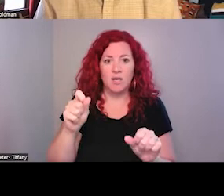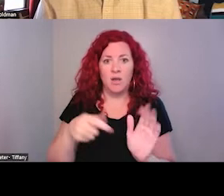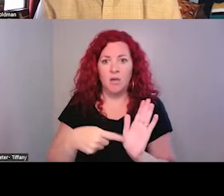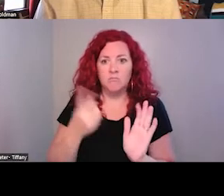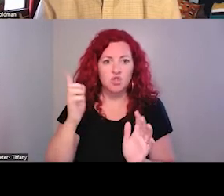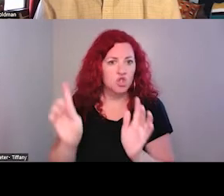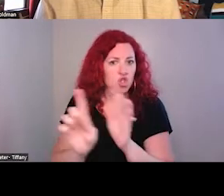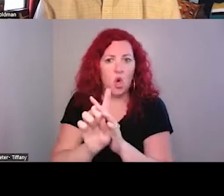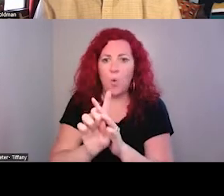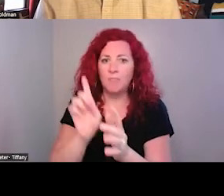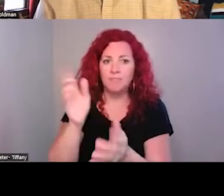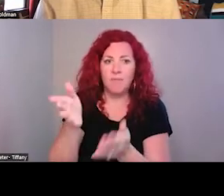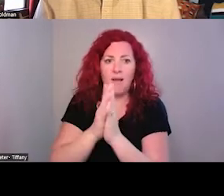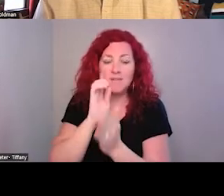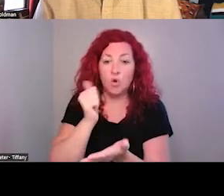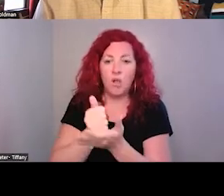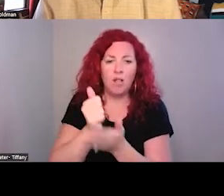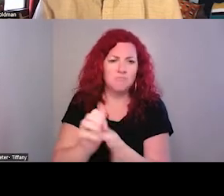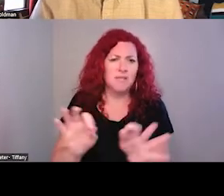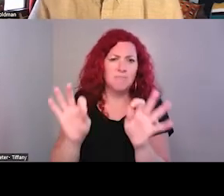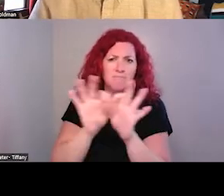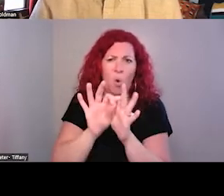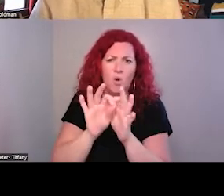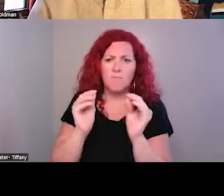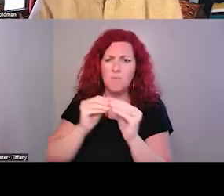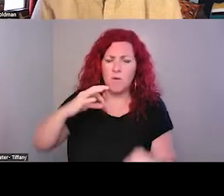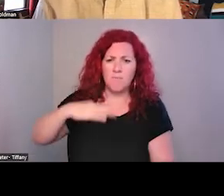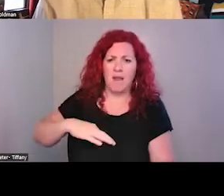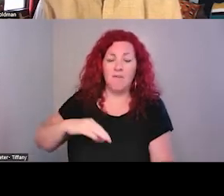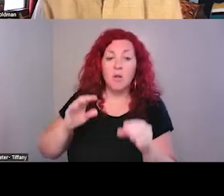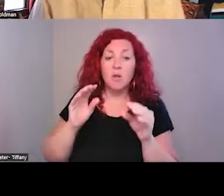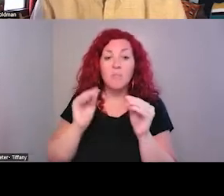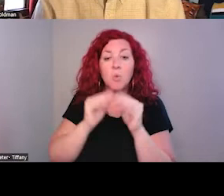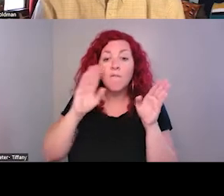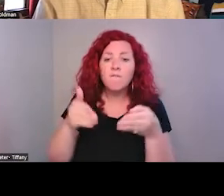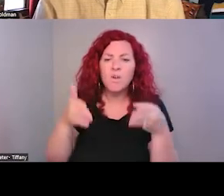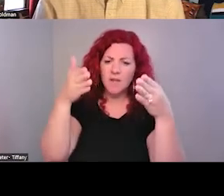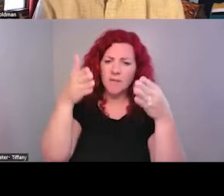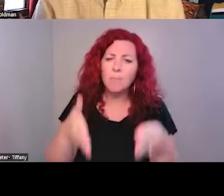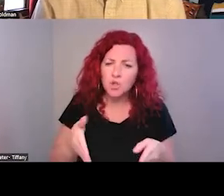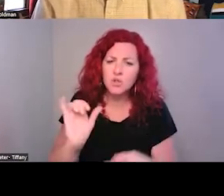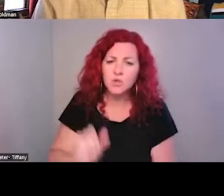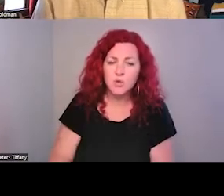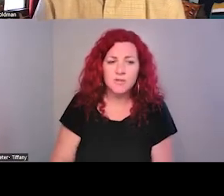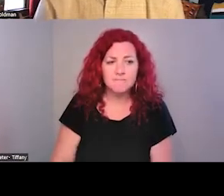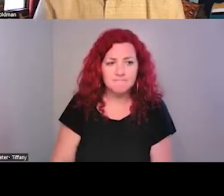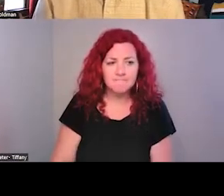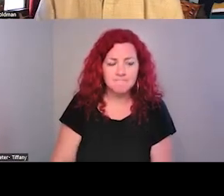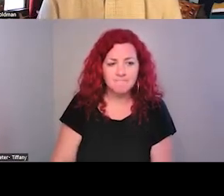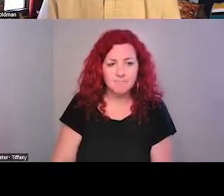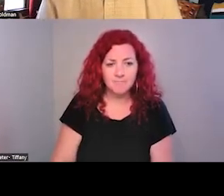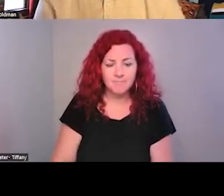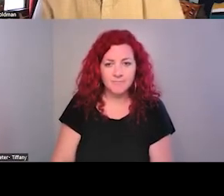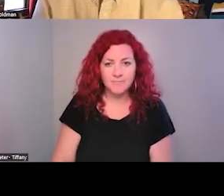important and can be very high yield and is much more person-centered. Next slide, please. So I'm